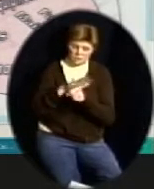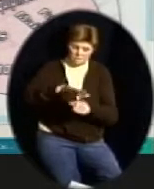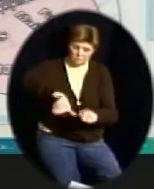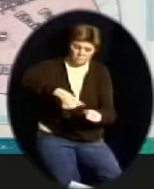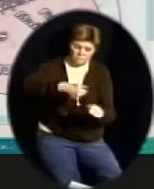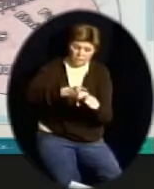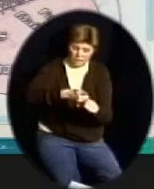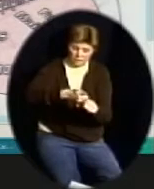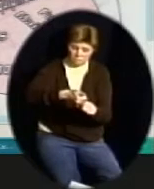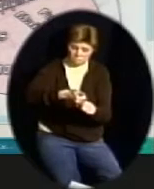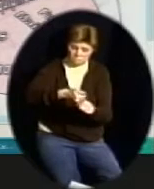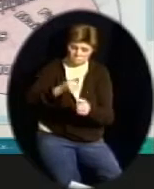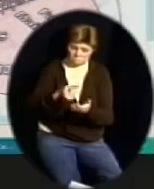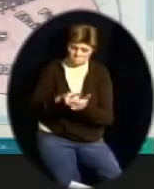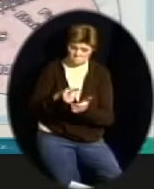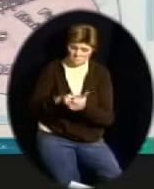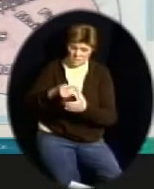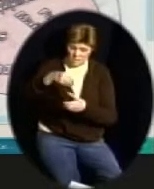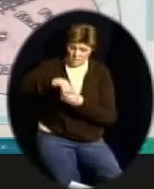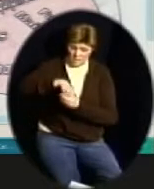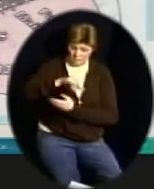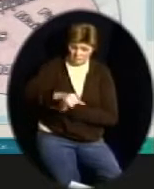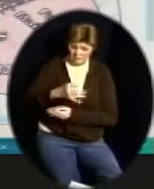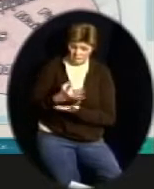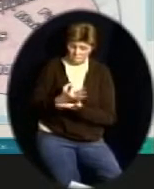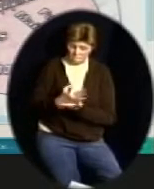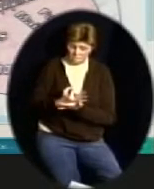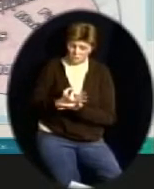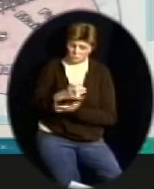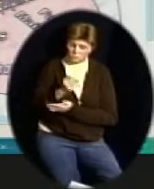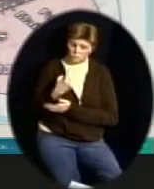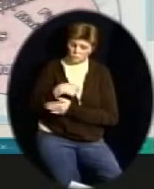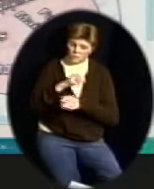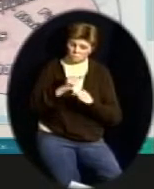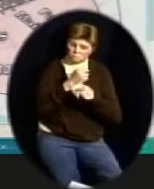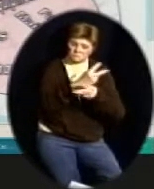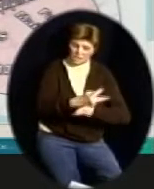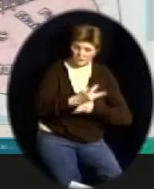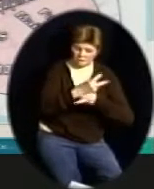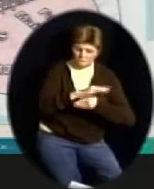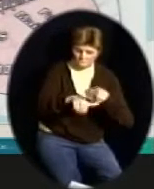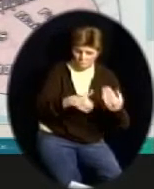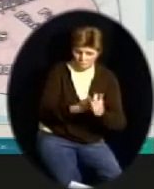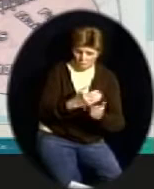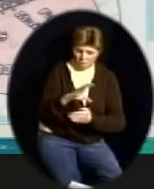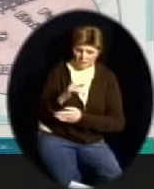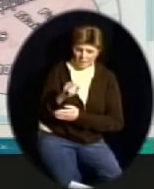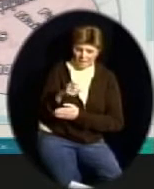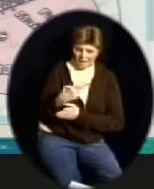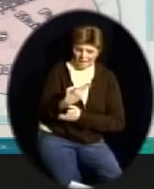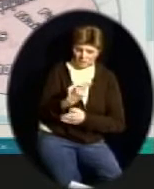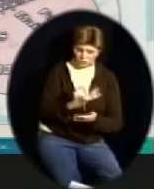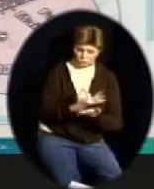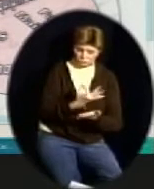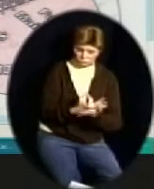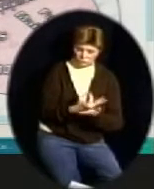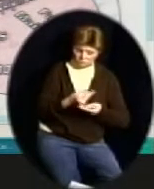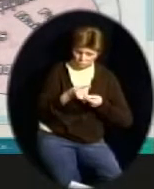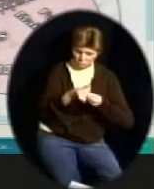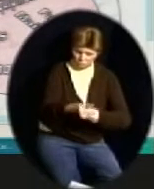can maintain operations from a cash flow standpoint. And then on top of that cash flow, a contingency for those